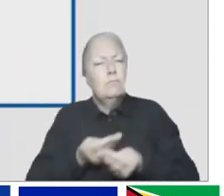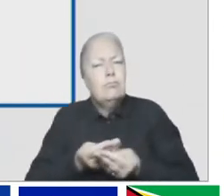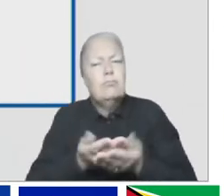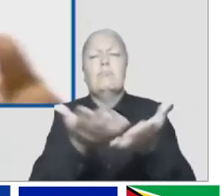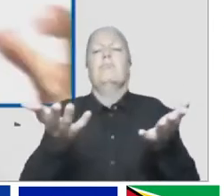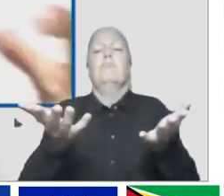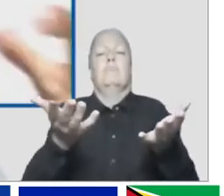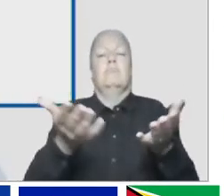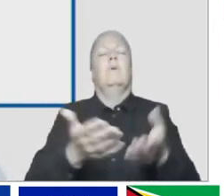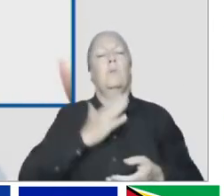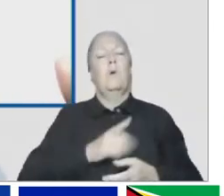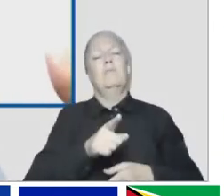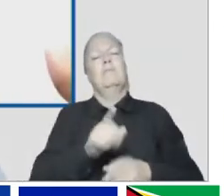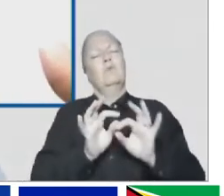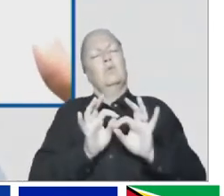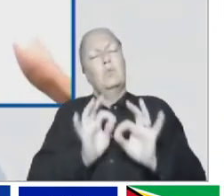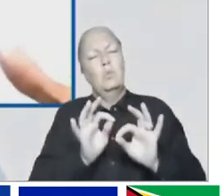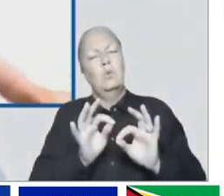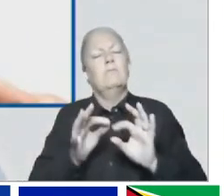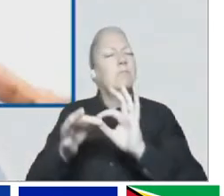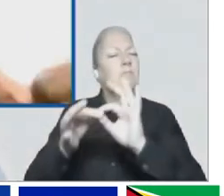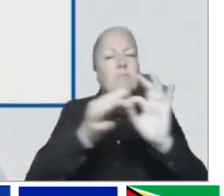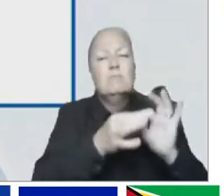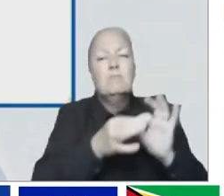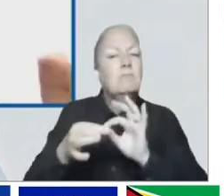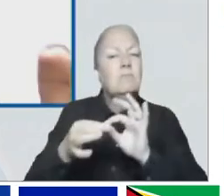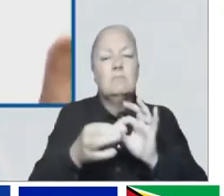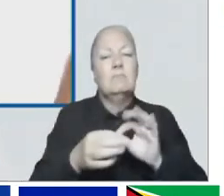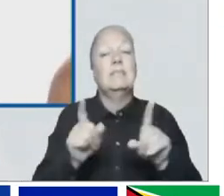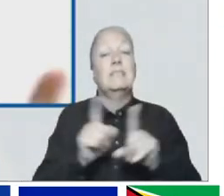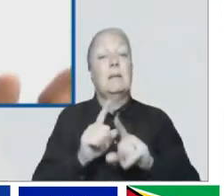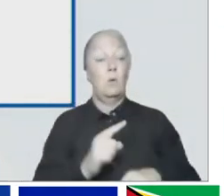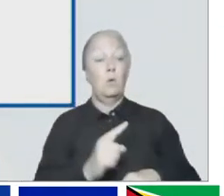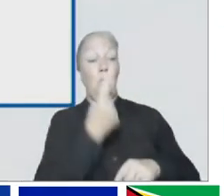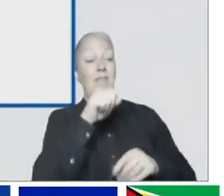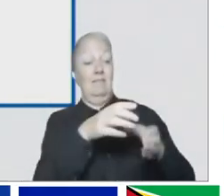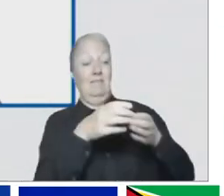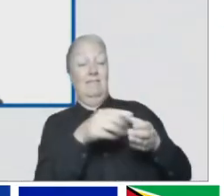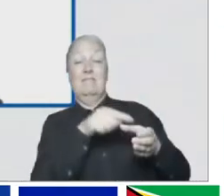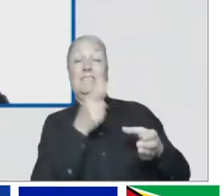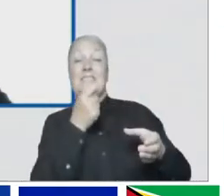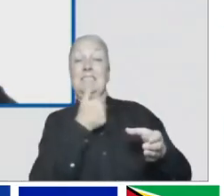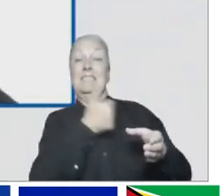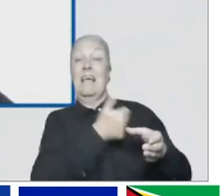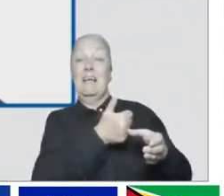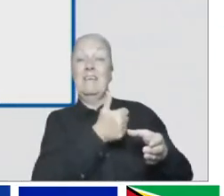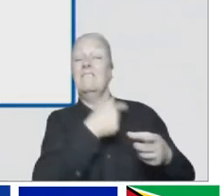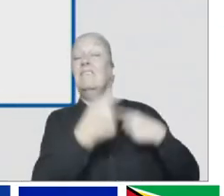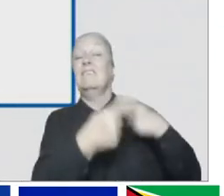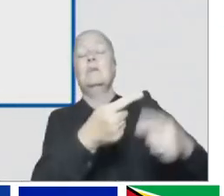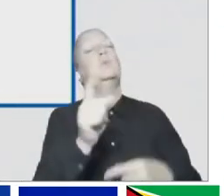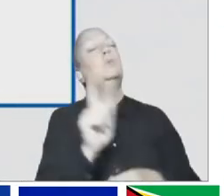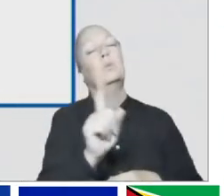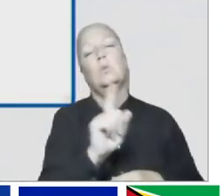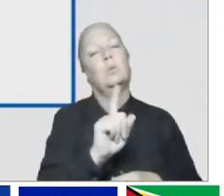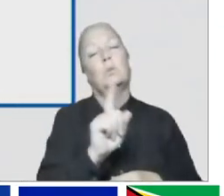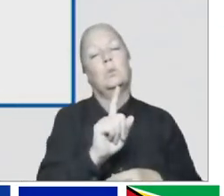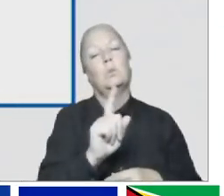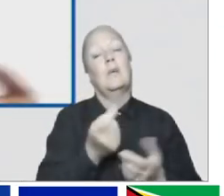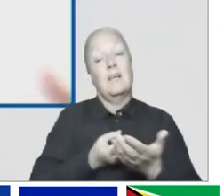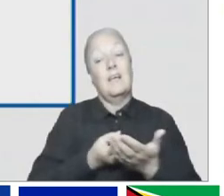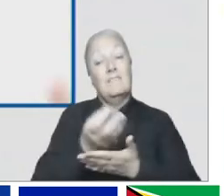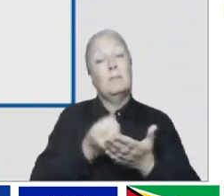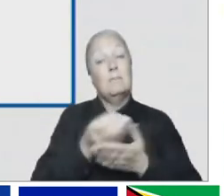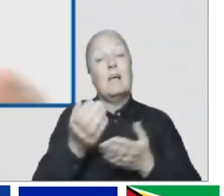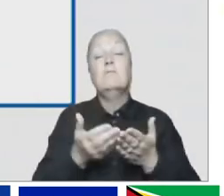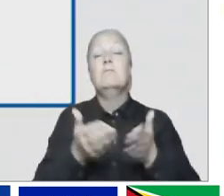actors. No one entity can do it by themselves. And so as information is shared, it allows collaboration and buy-in and